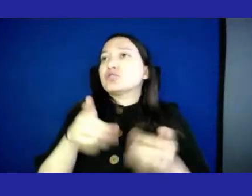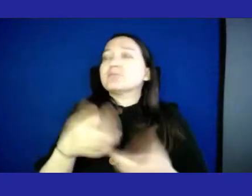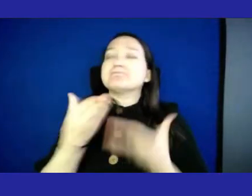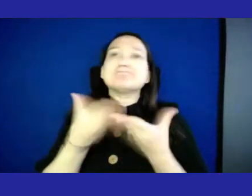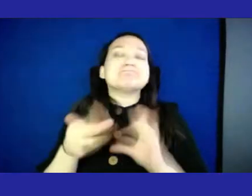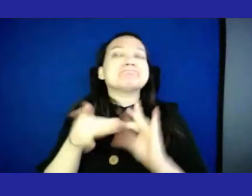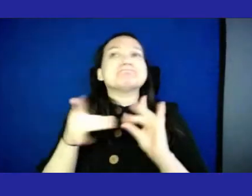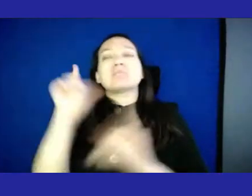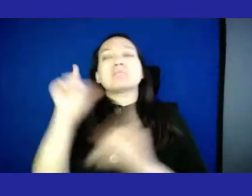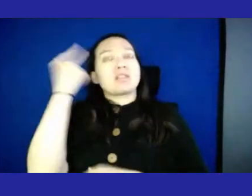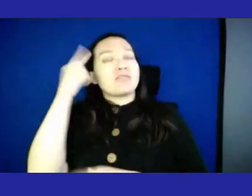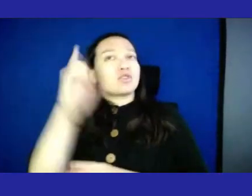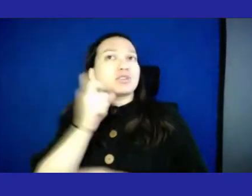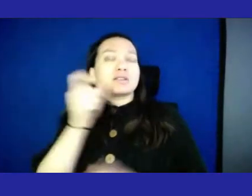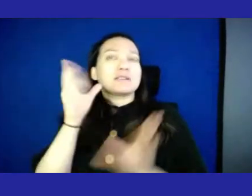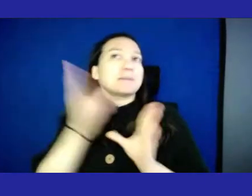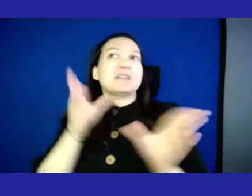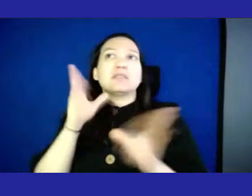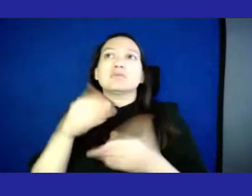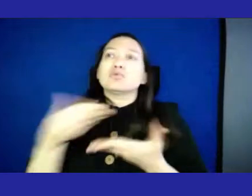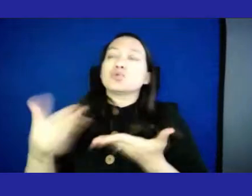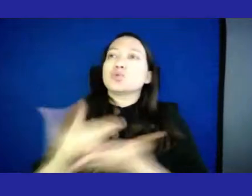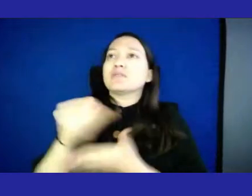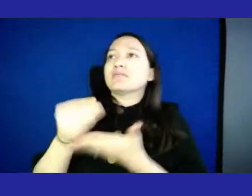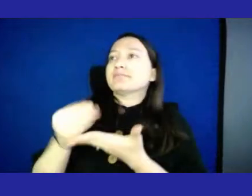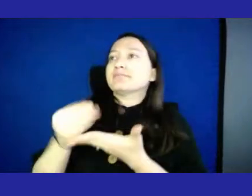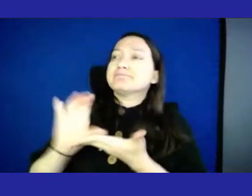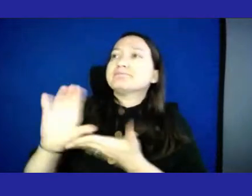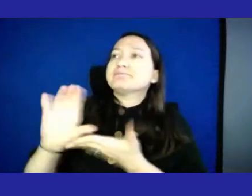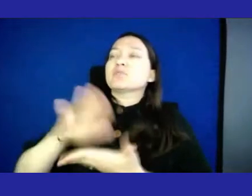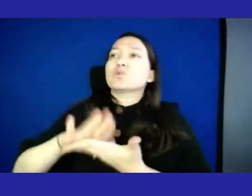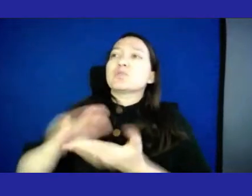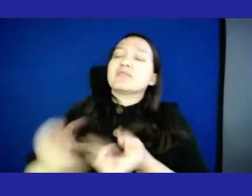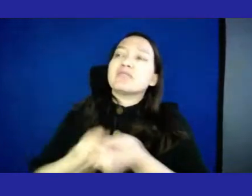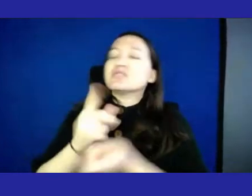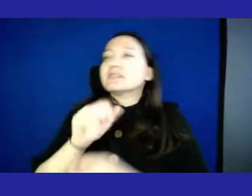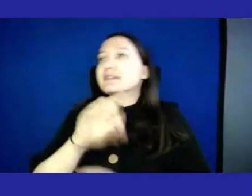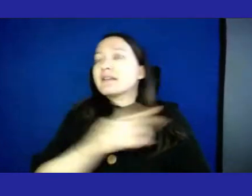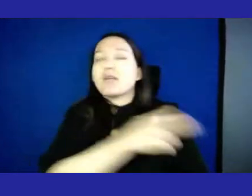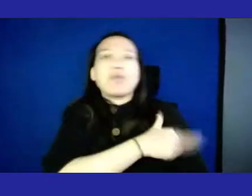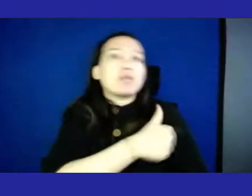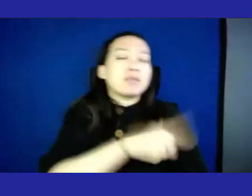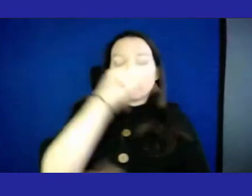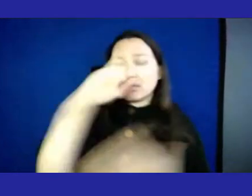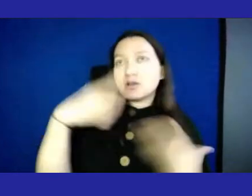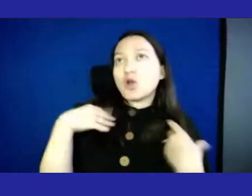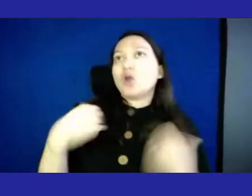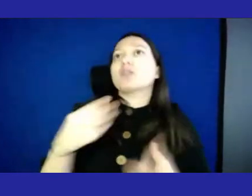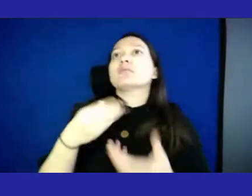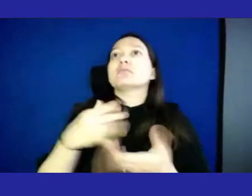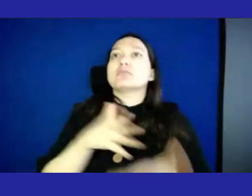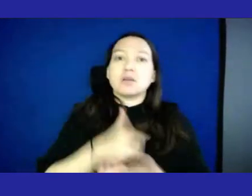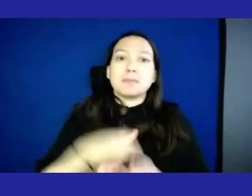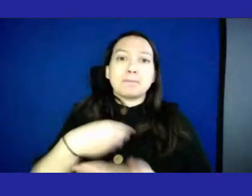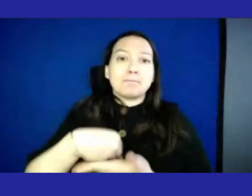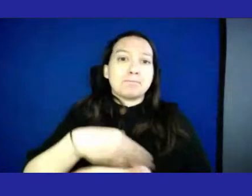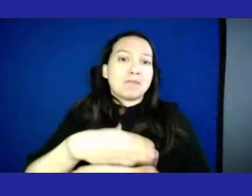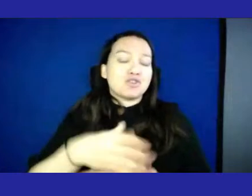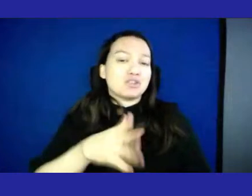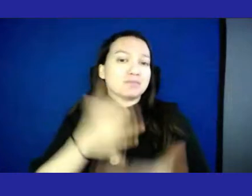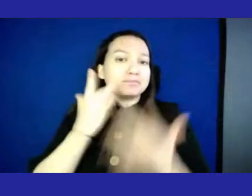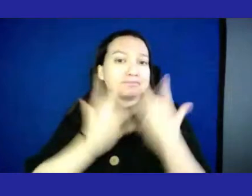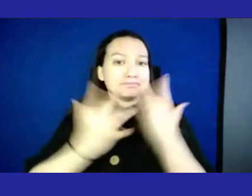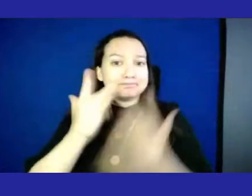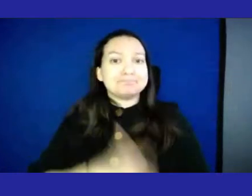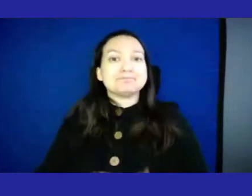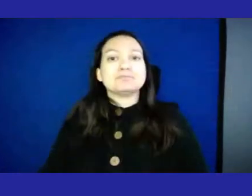does not plan to roll back new investments in school foundation aid, support for hospitals, or mental health to make up for the budget's shortfall. And